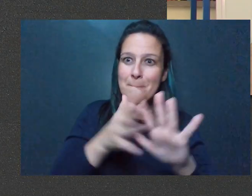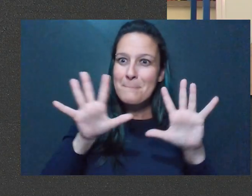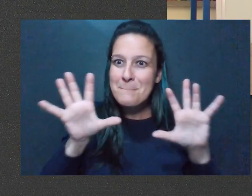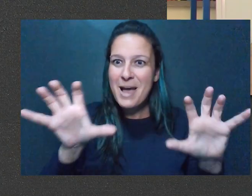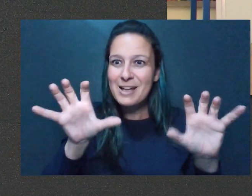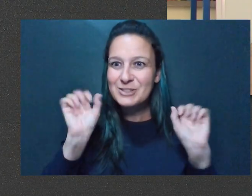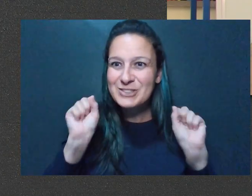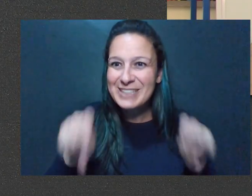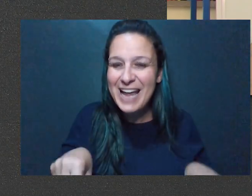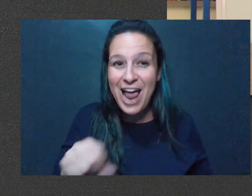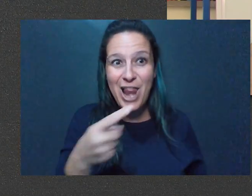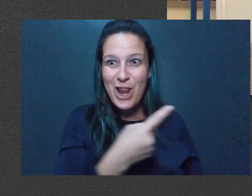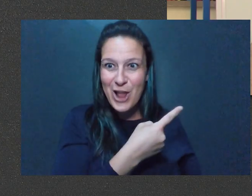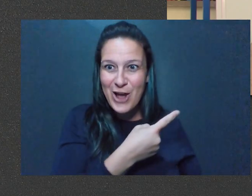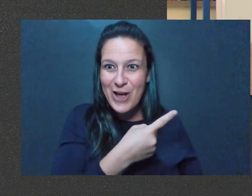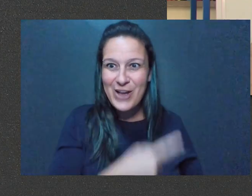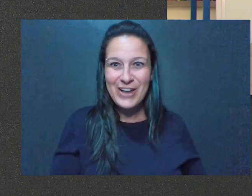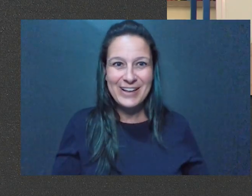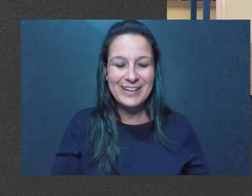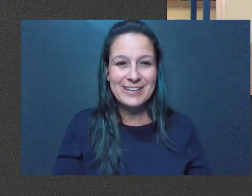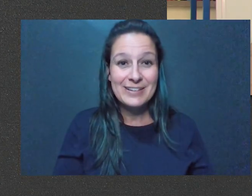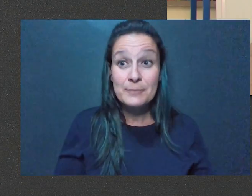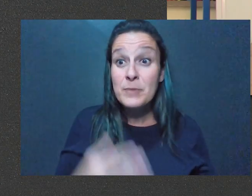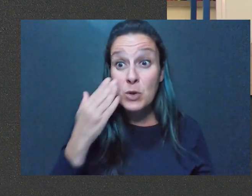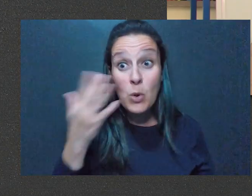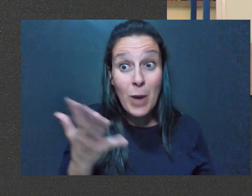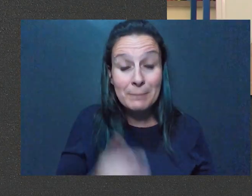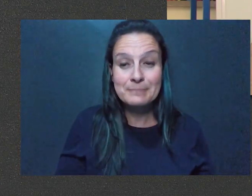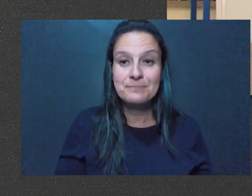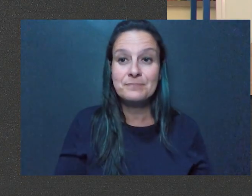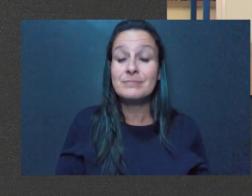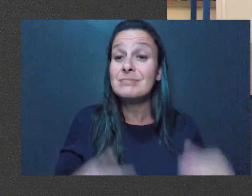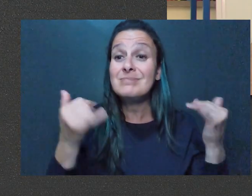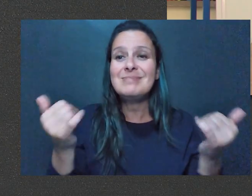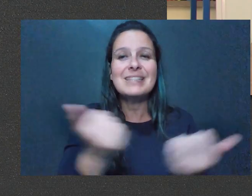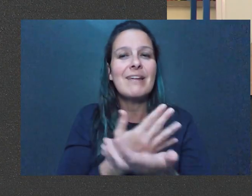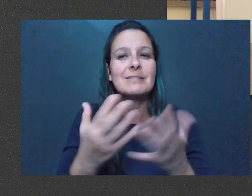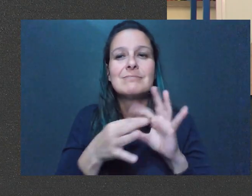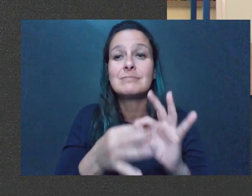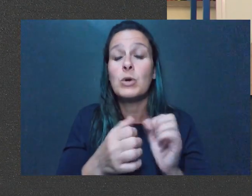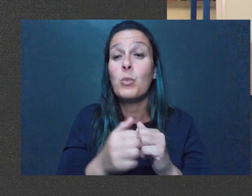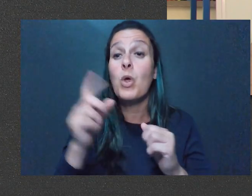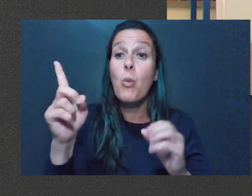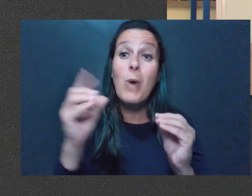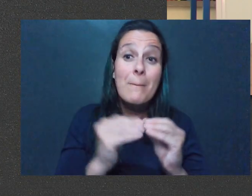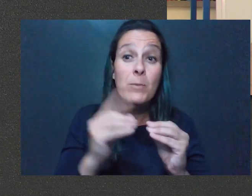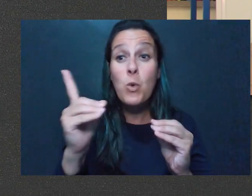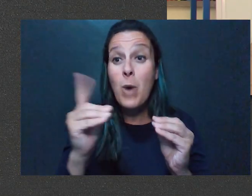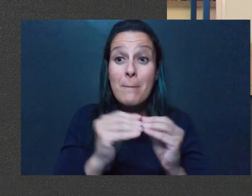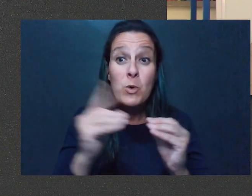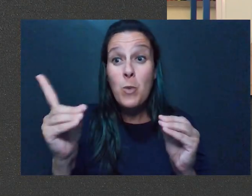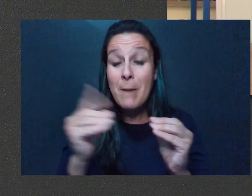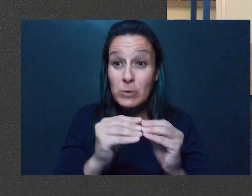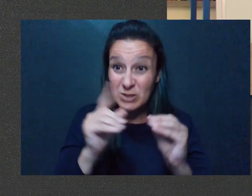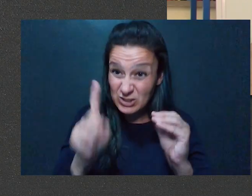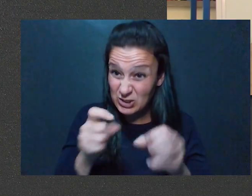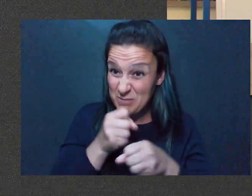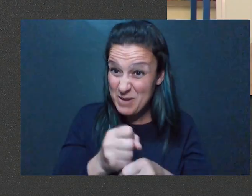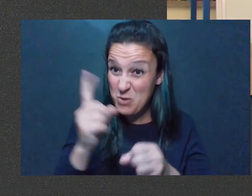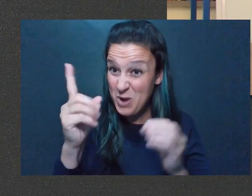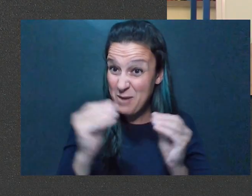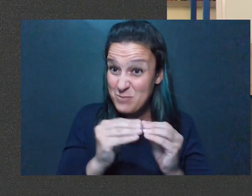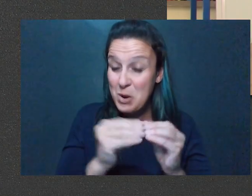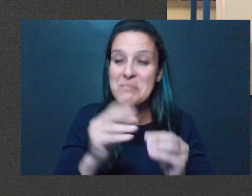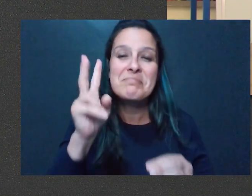him. You know what? Today, everything's about one more. Should we make one more? Let's do